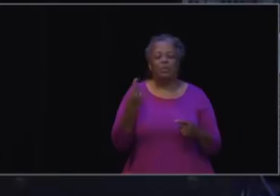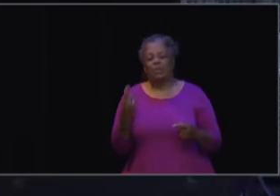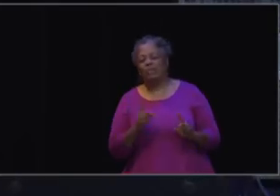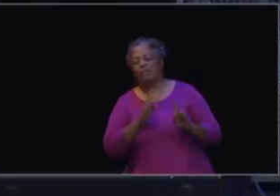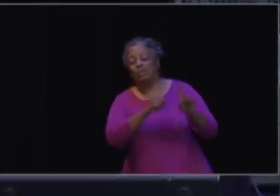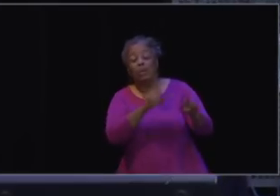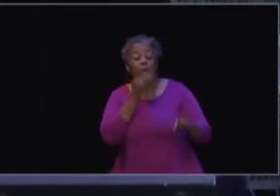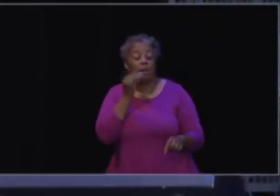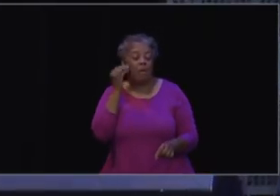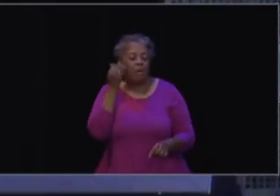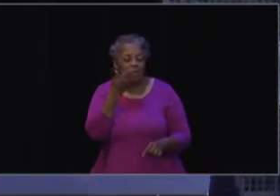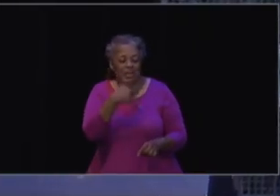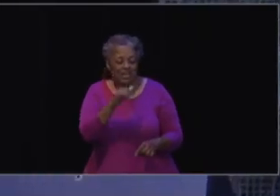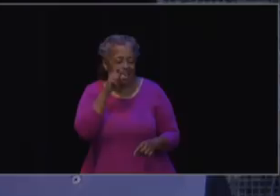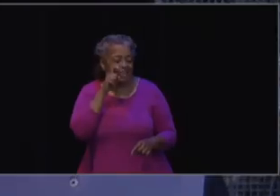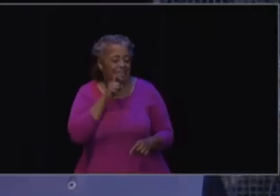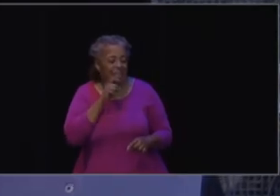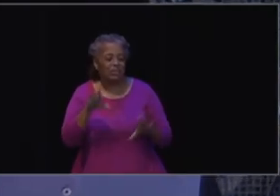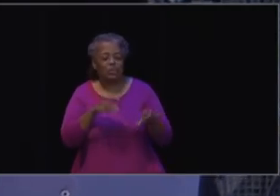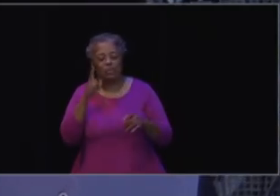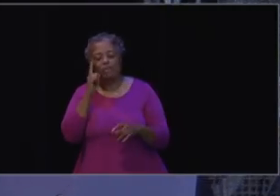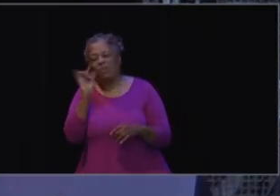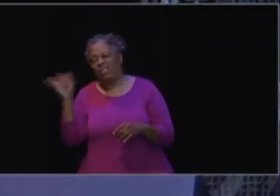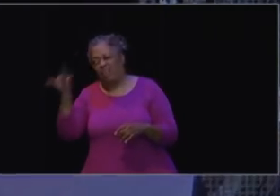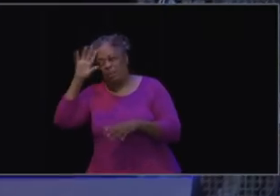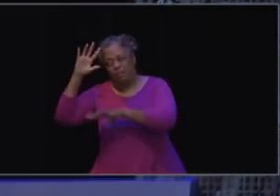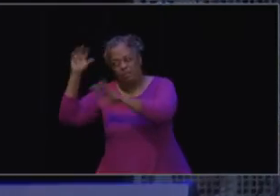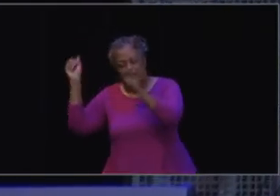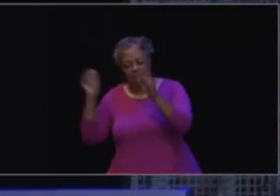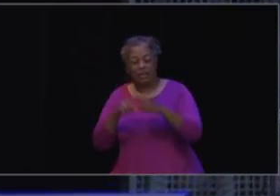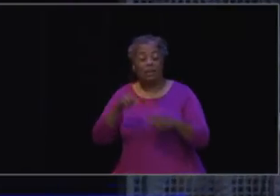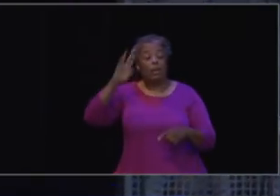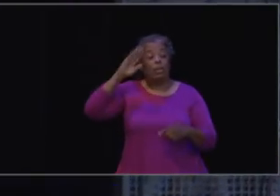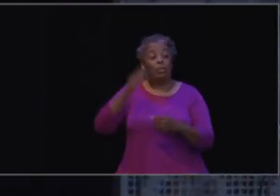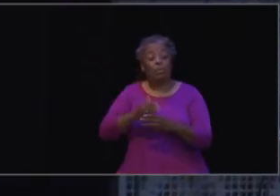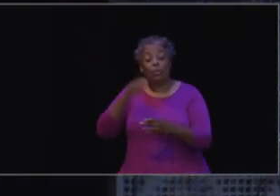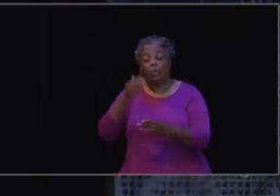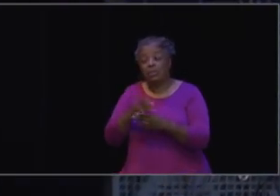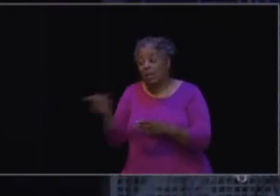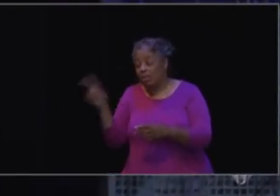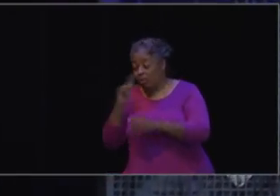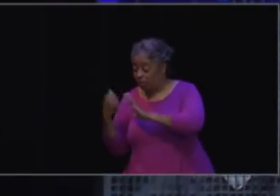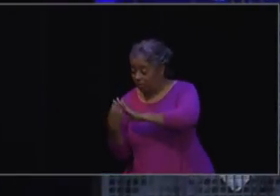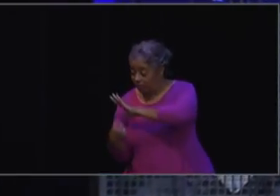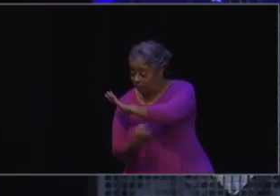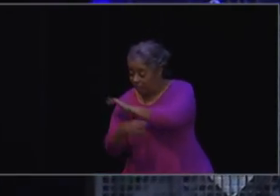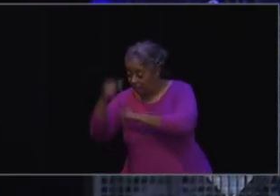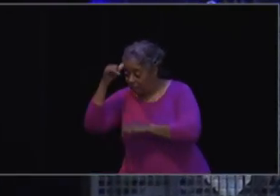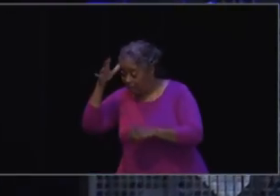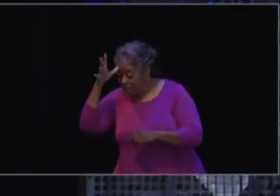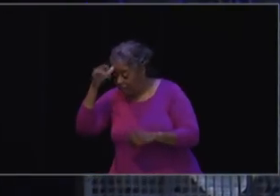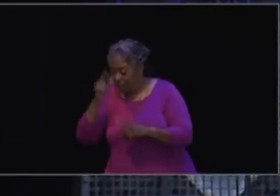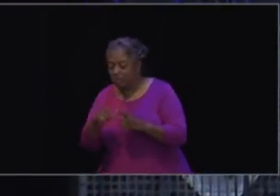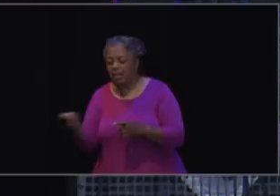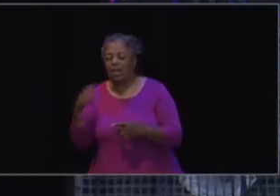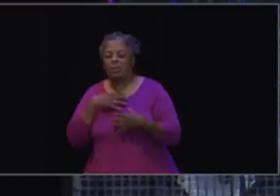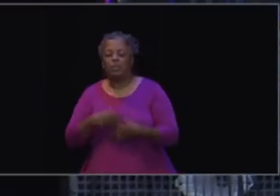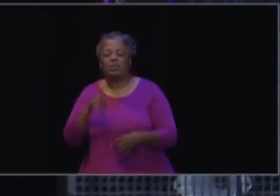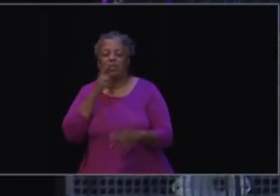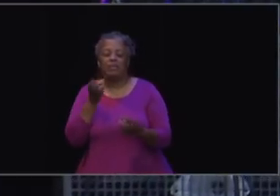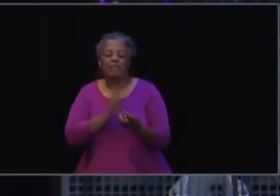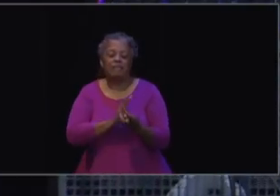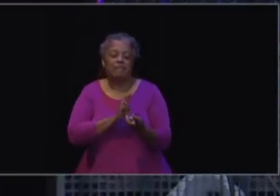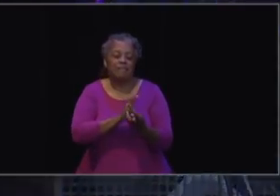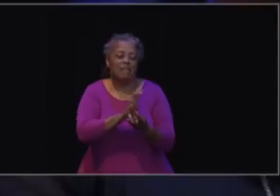sex. We'll do it for the president. The sons of the Confederates. Oh, they wish they could fuck